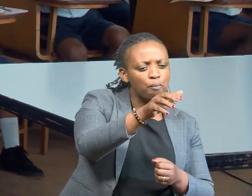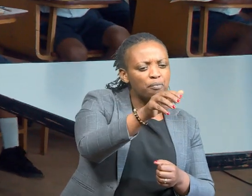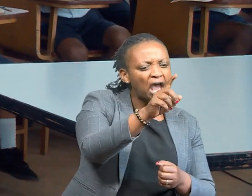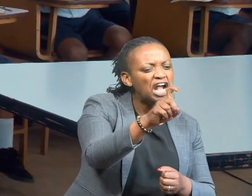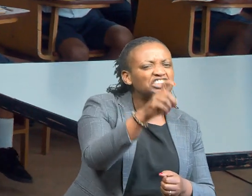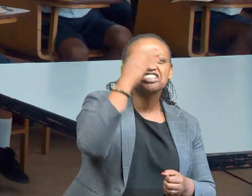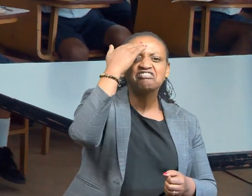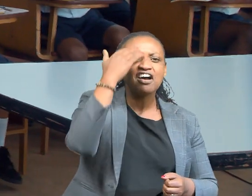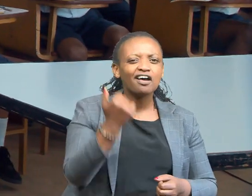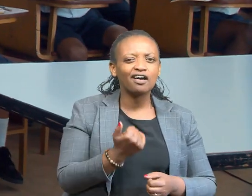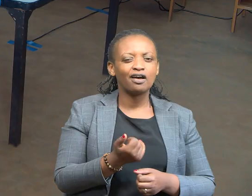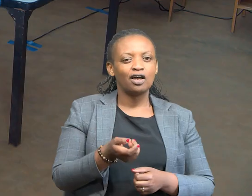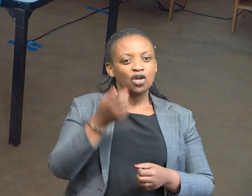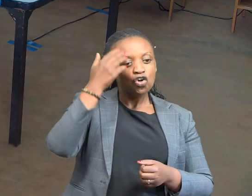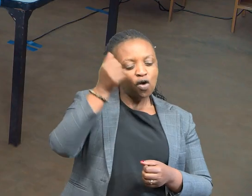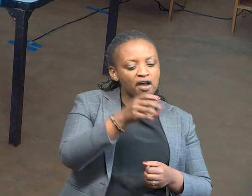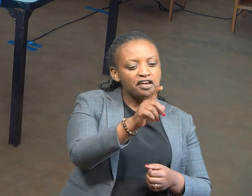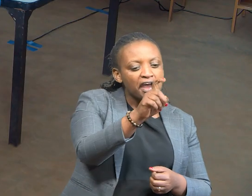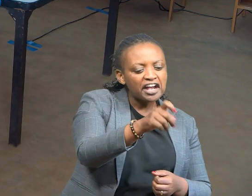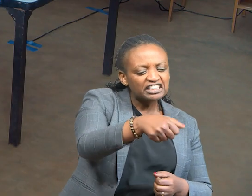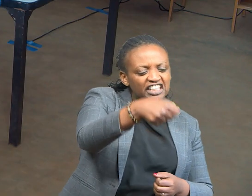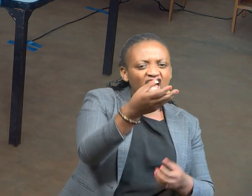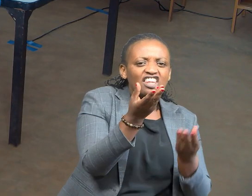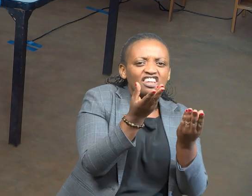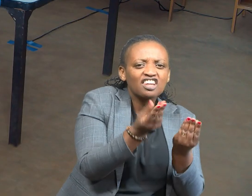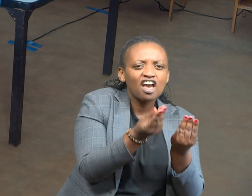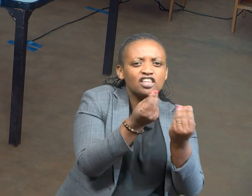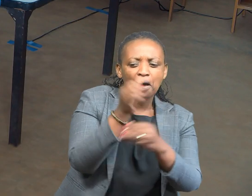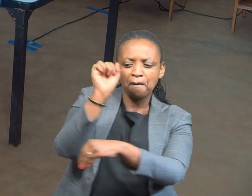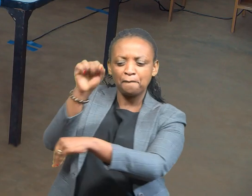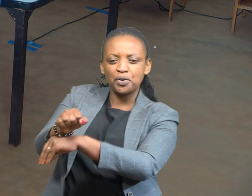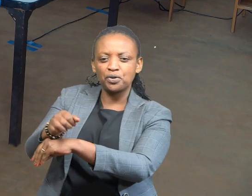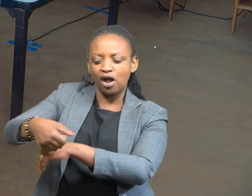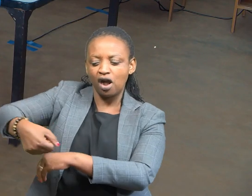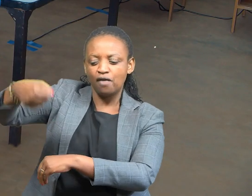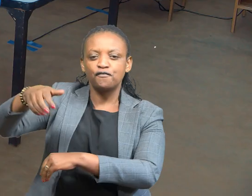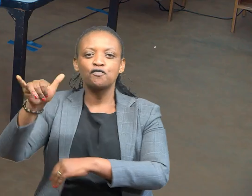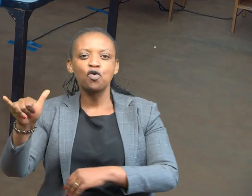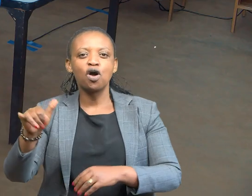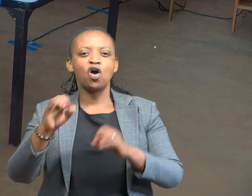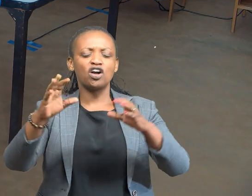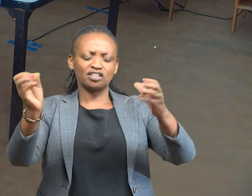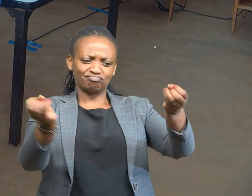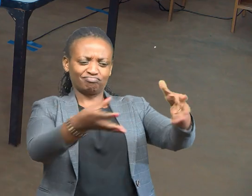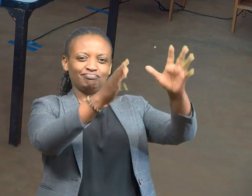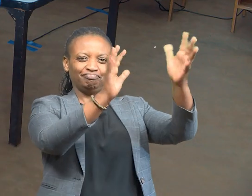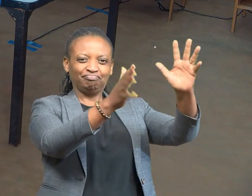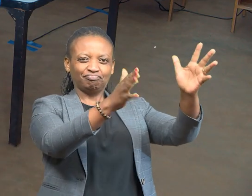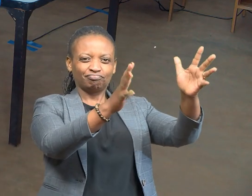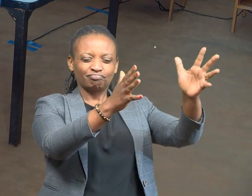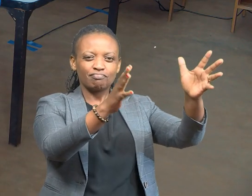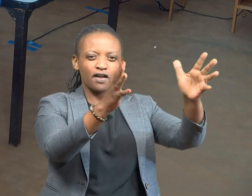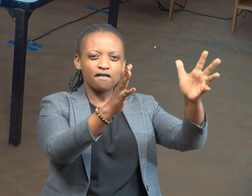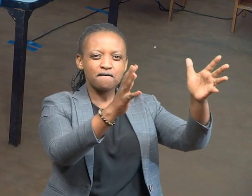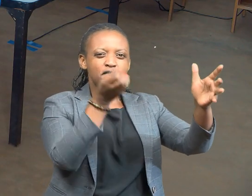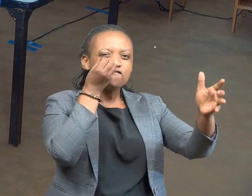envelope X? Because envelope X is lighter than envelope Y. Can we clap for him? Can we give him flowers?